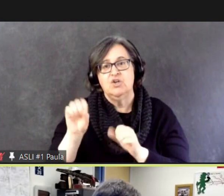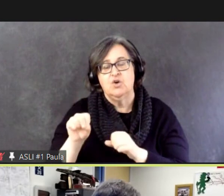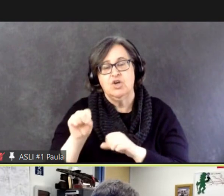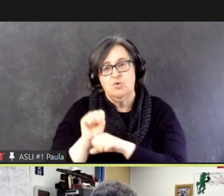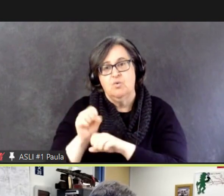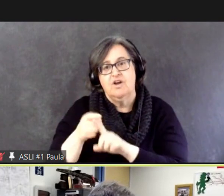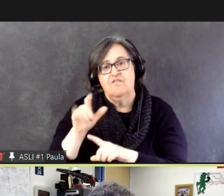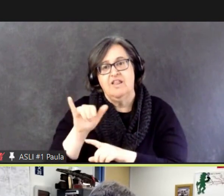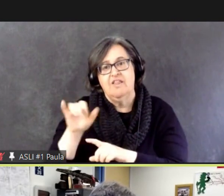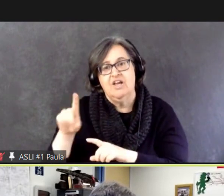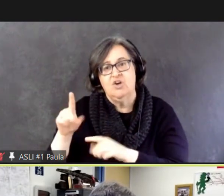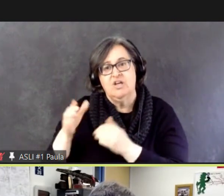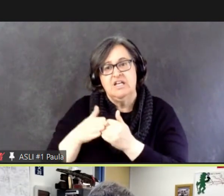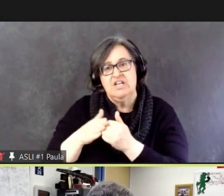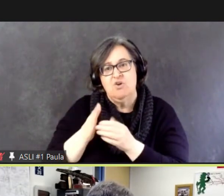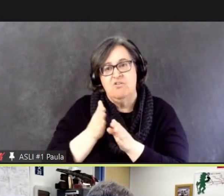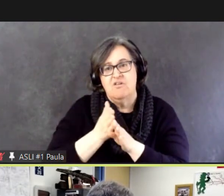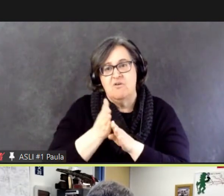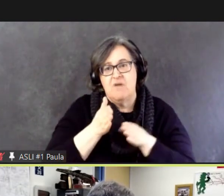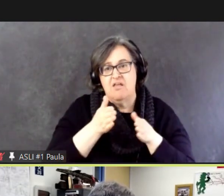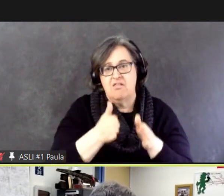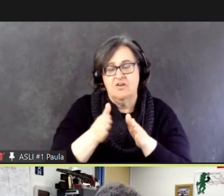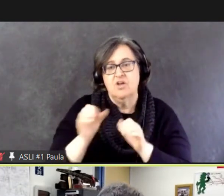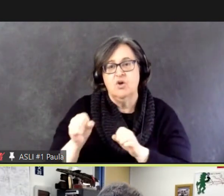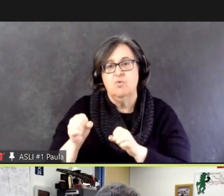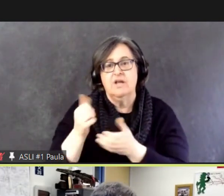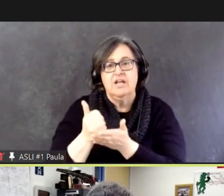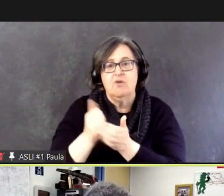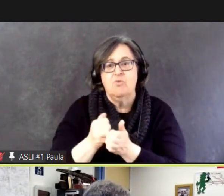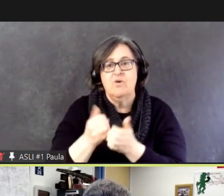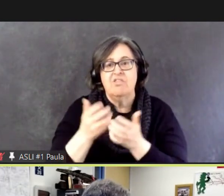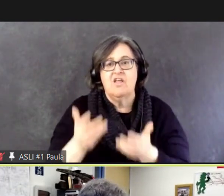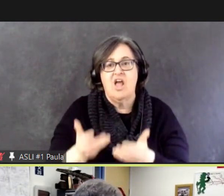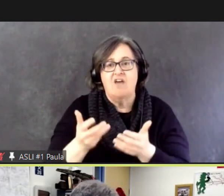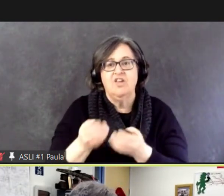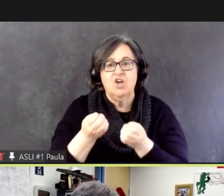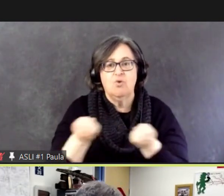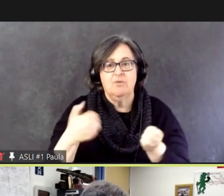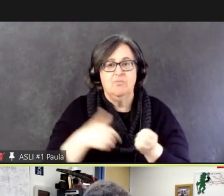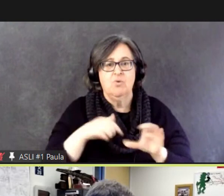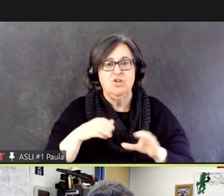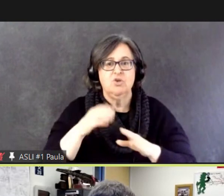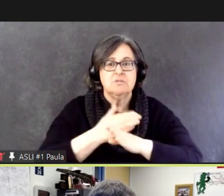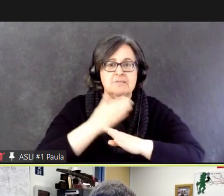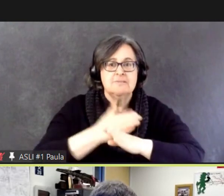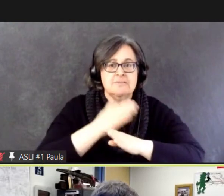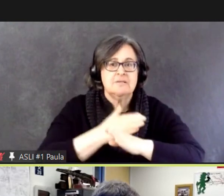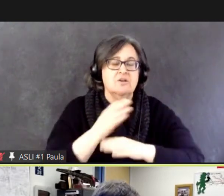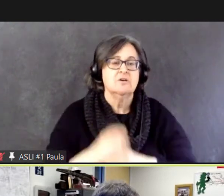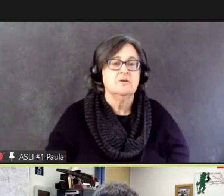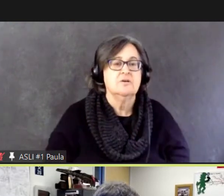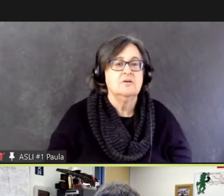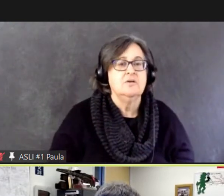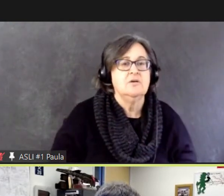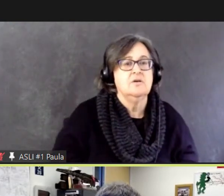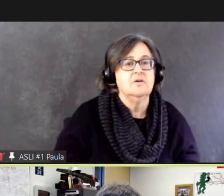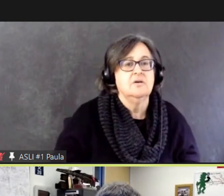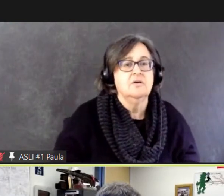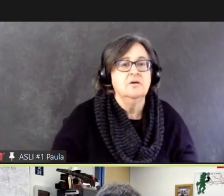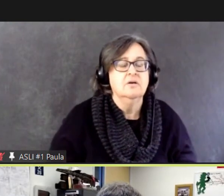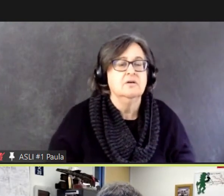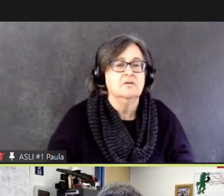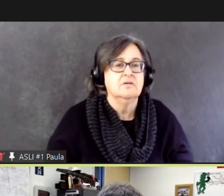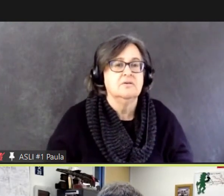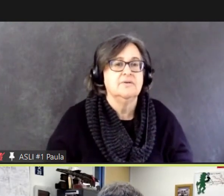the yard off the edge of the main line to help facilitate the work with some of the heavy equipment, railborne heavy equipment we use to do our work. Next slide.